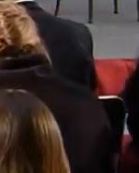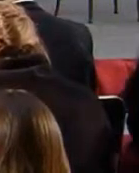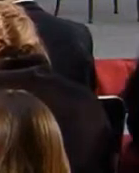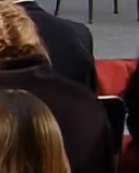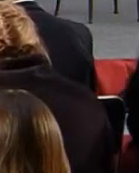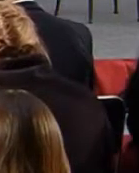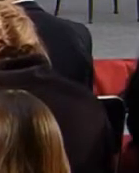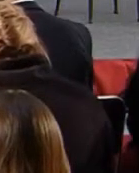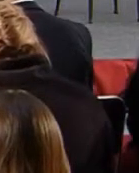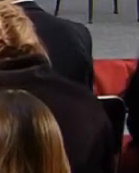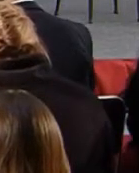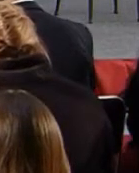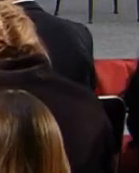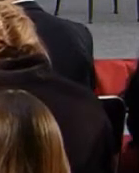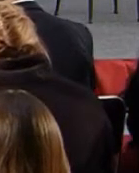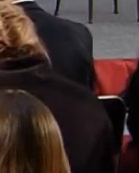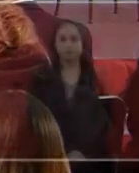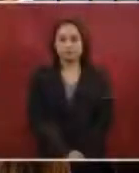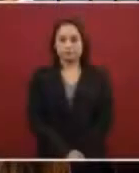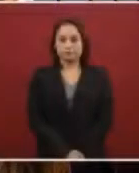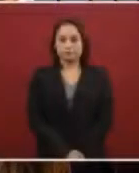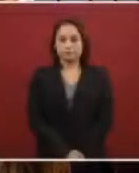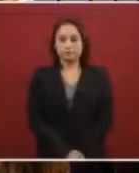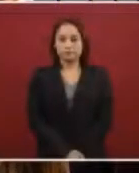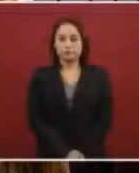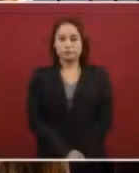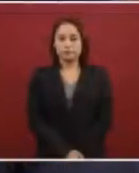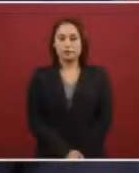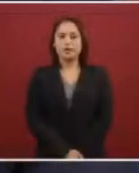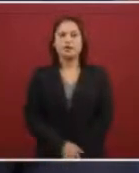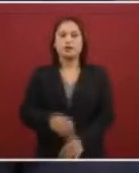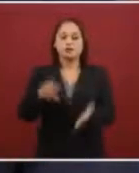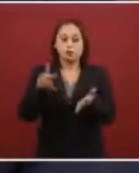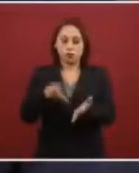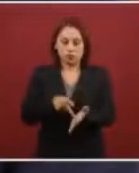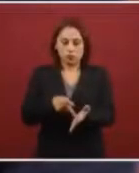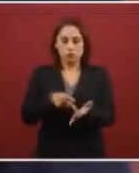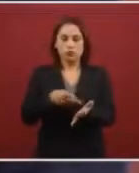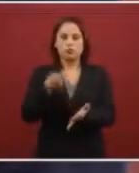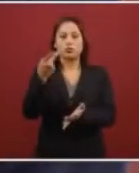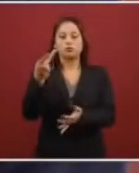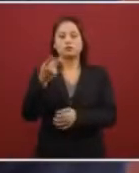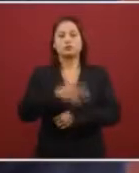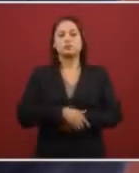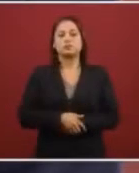of the law, volver, we need to return a,